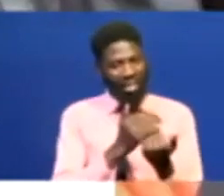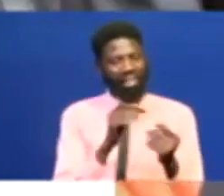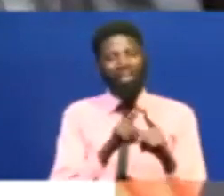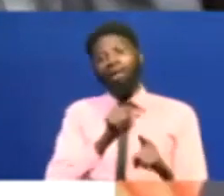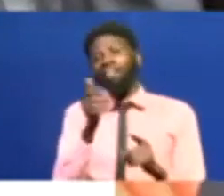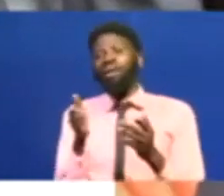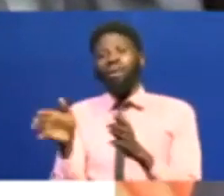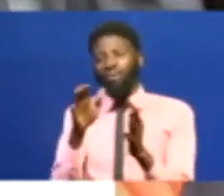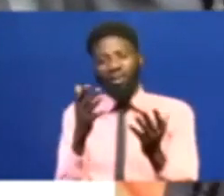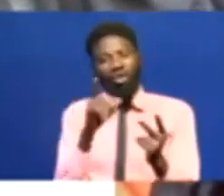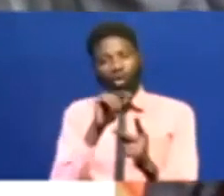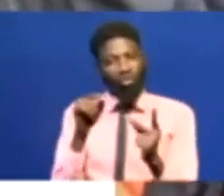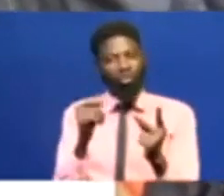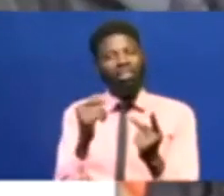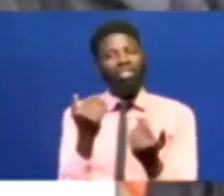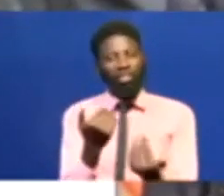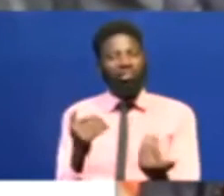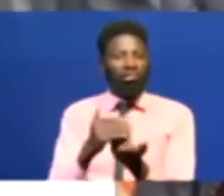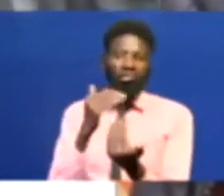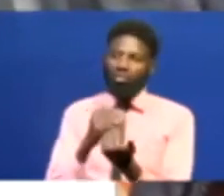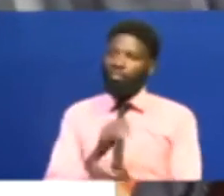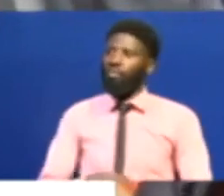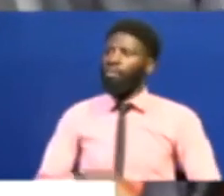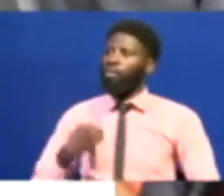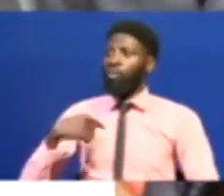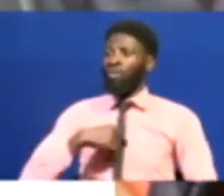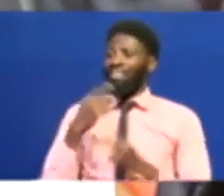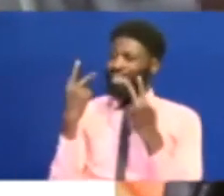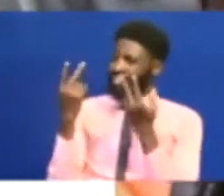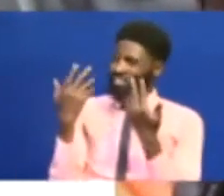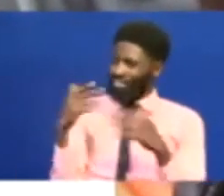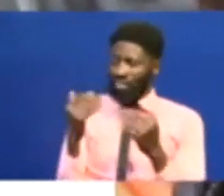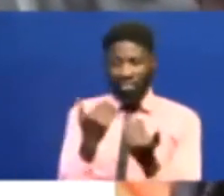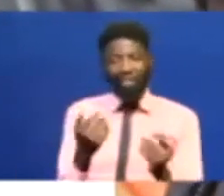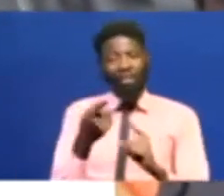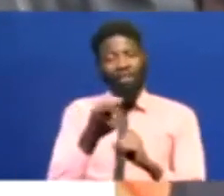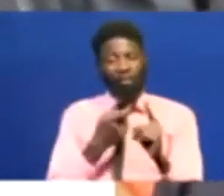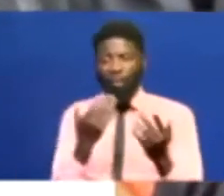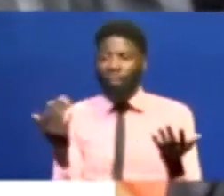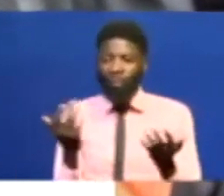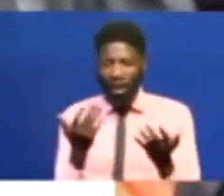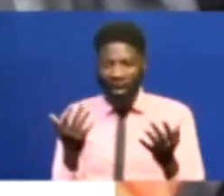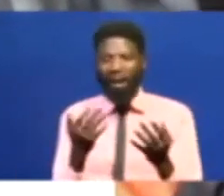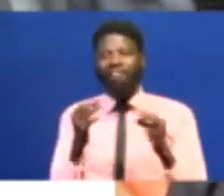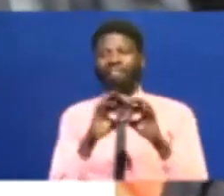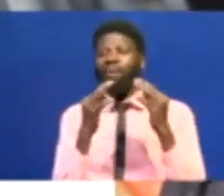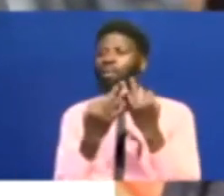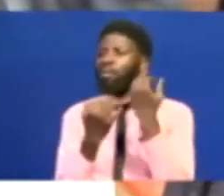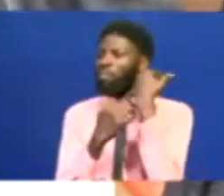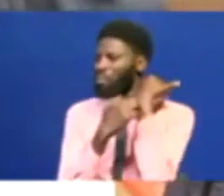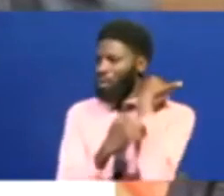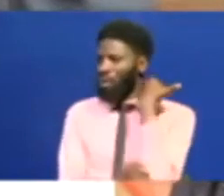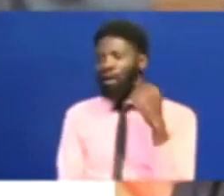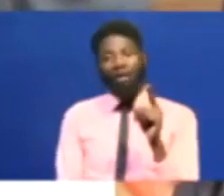We realize children are coming from those low levels in the community, and we